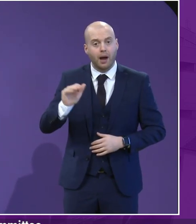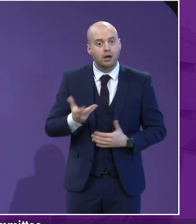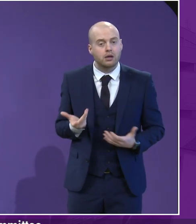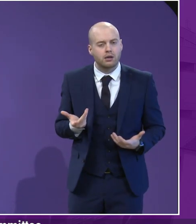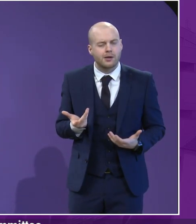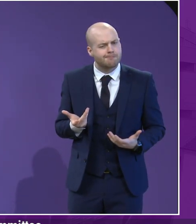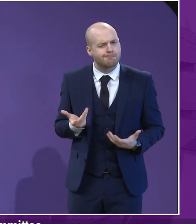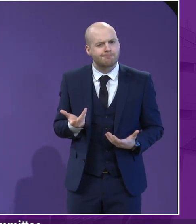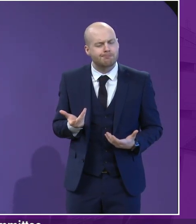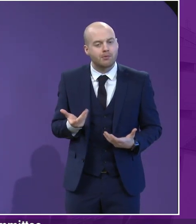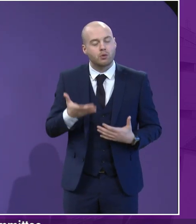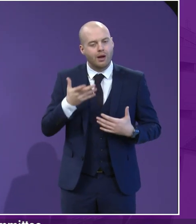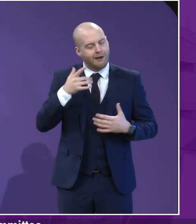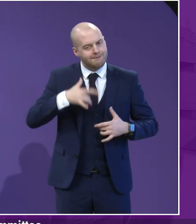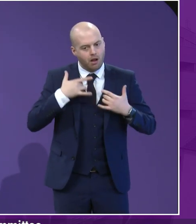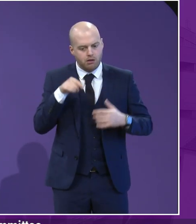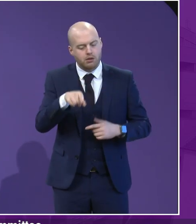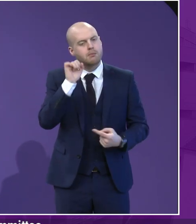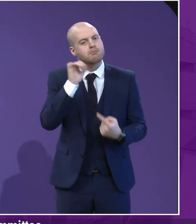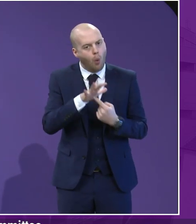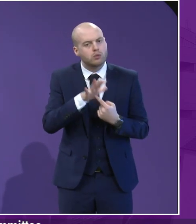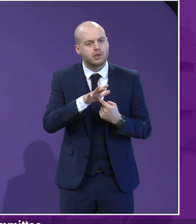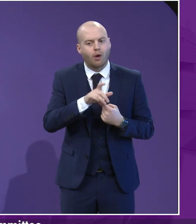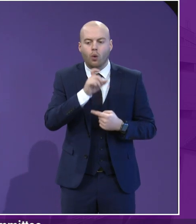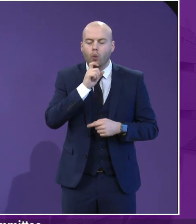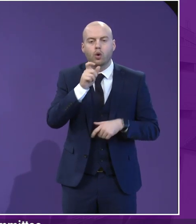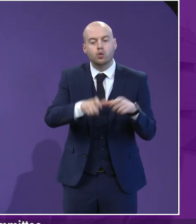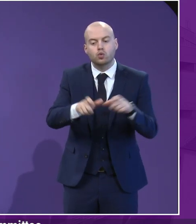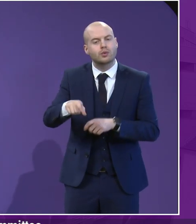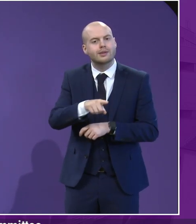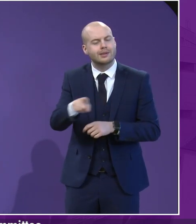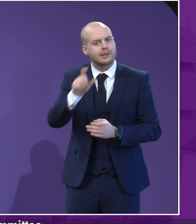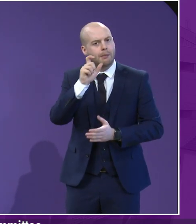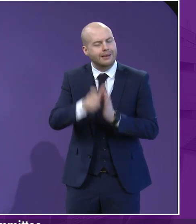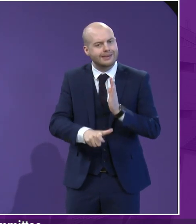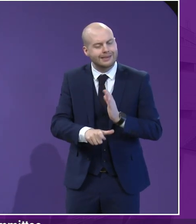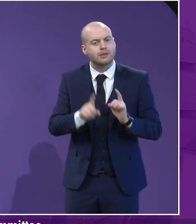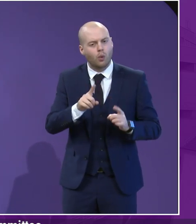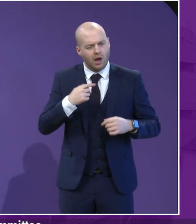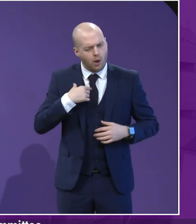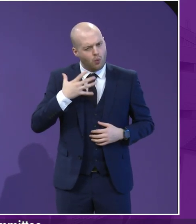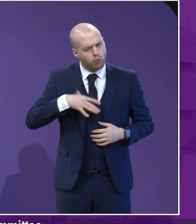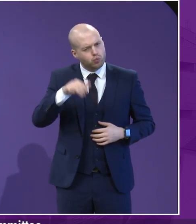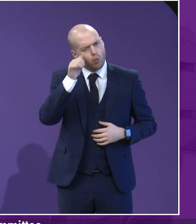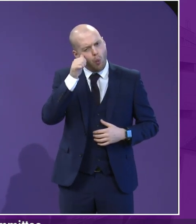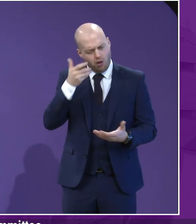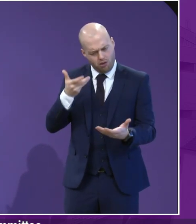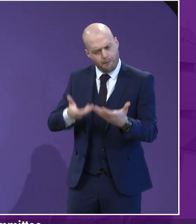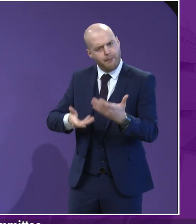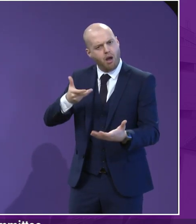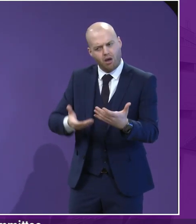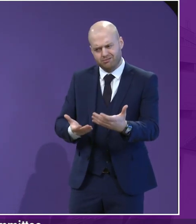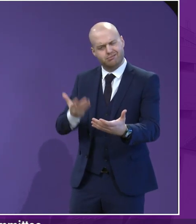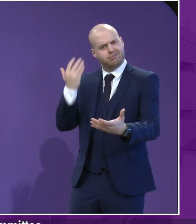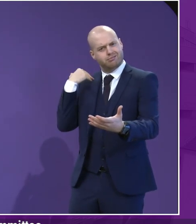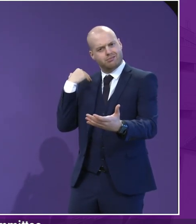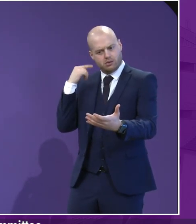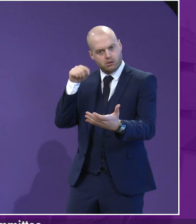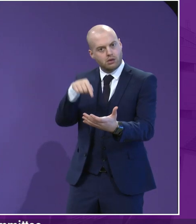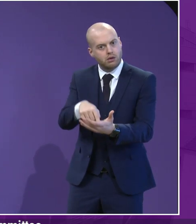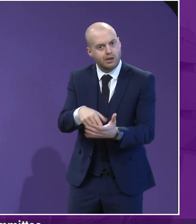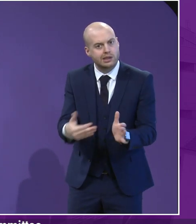that we had no mechanism when a student went to get an exit form from the admissions department to leave the course